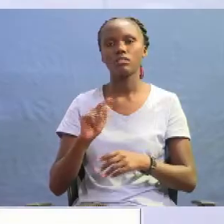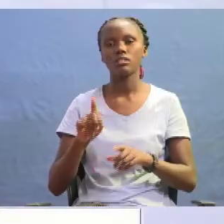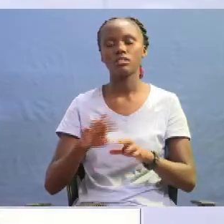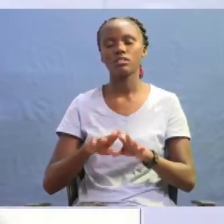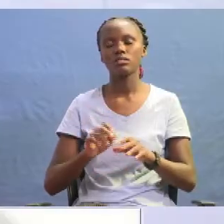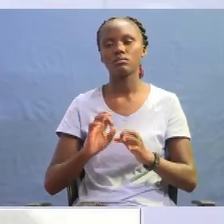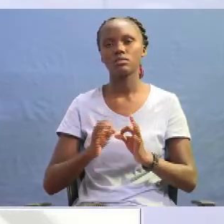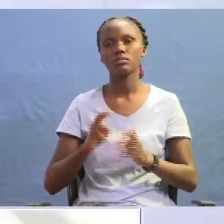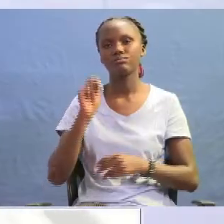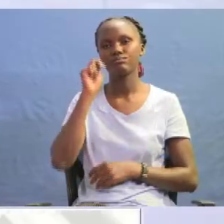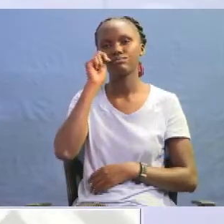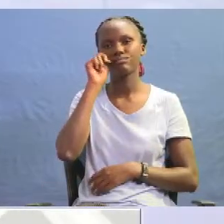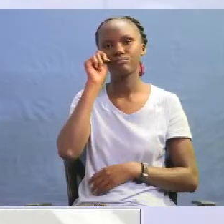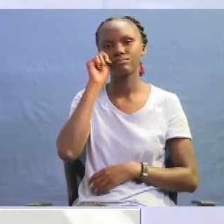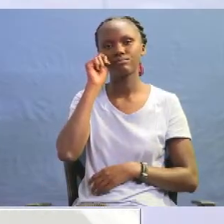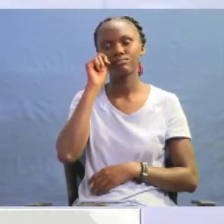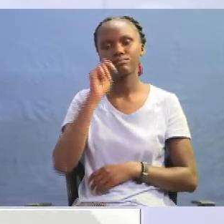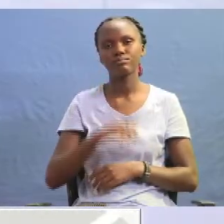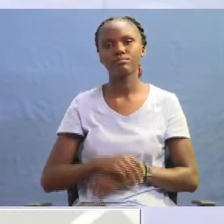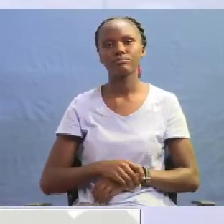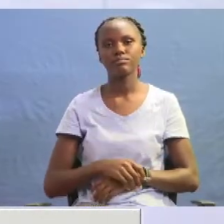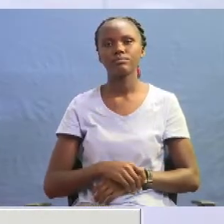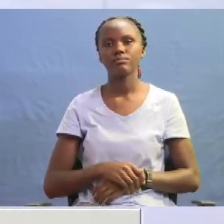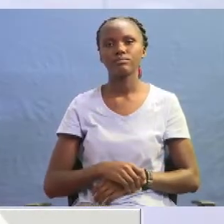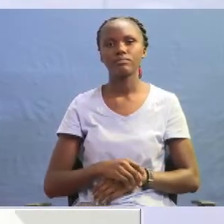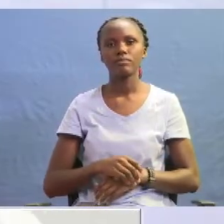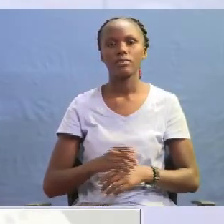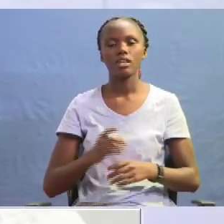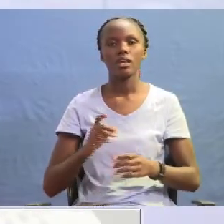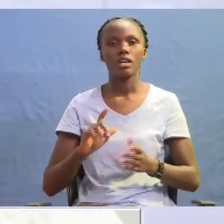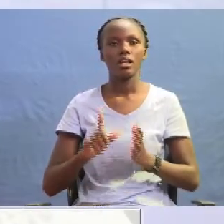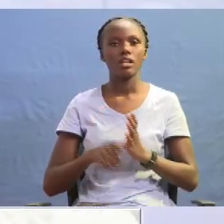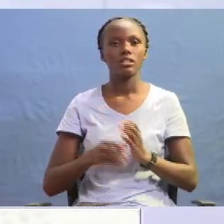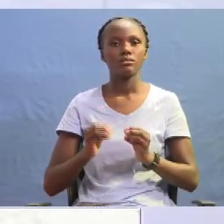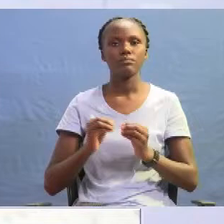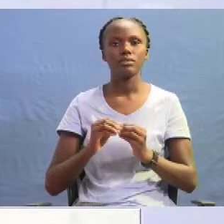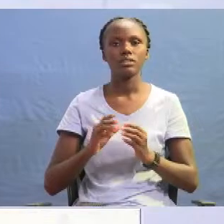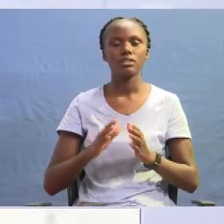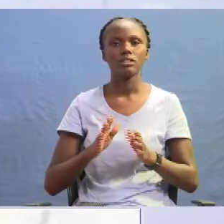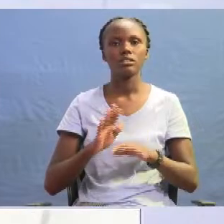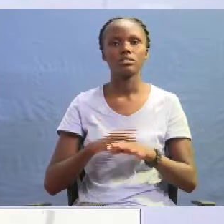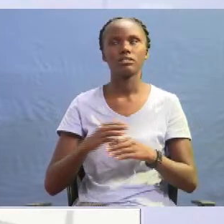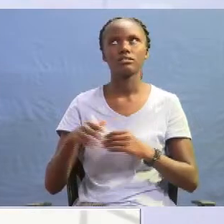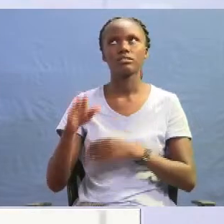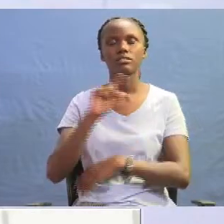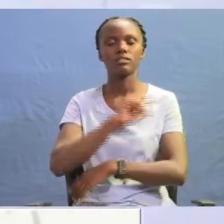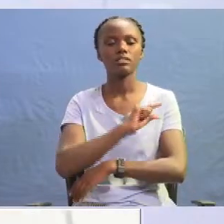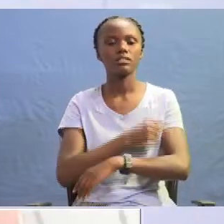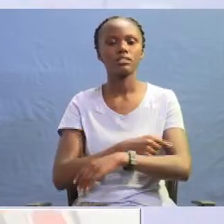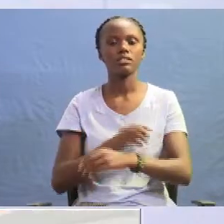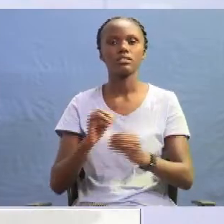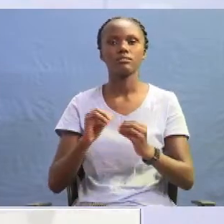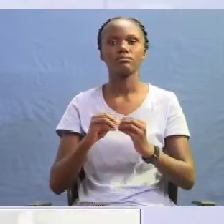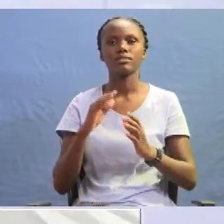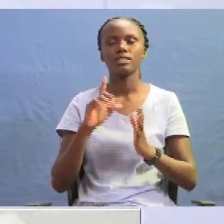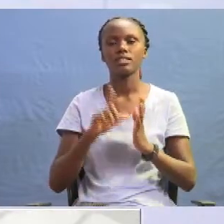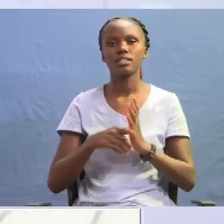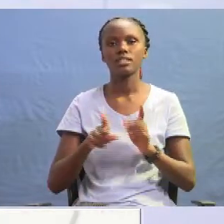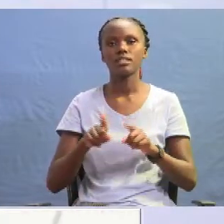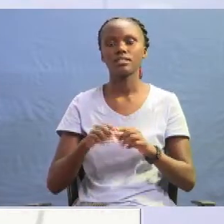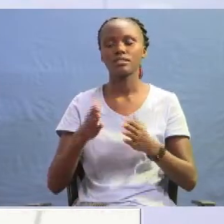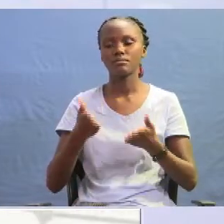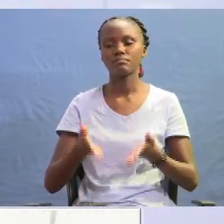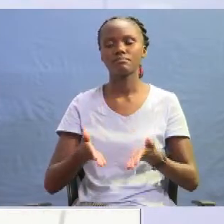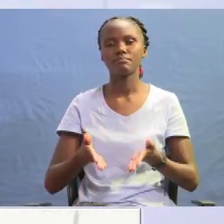Evans. Naomi Ombui has been our sign language interpreter tonight. Until next time, by the grace of God, let's do this. Same